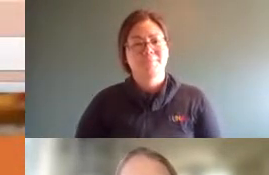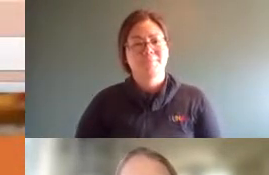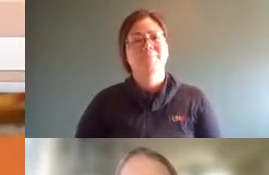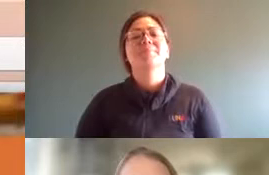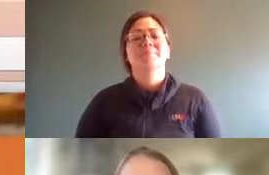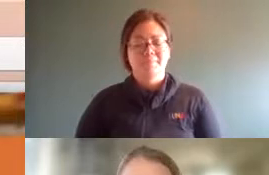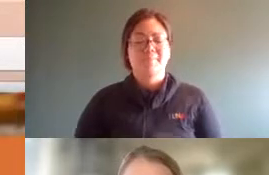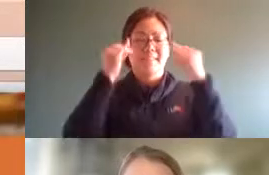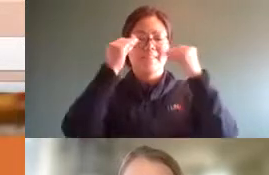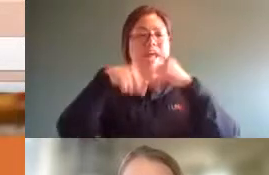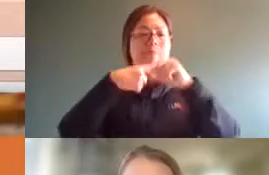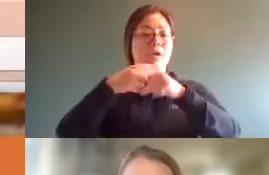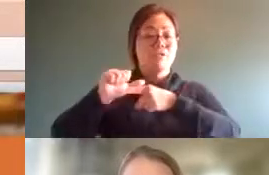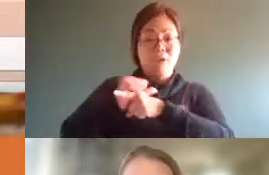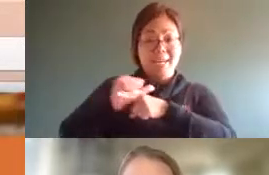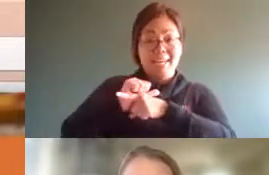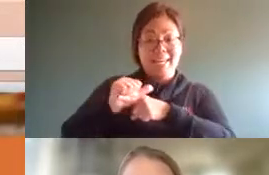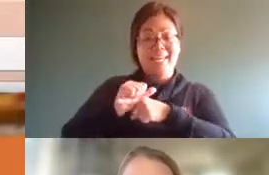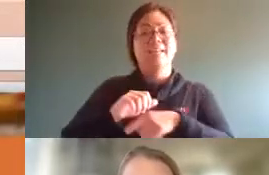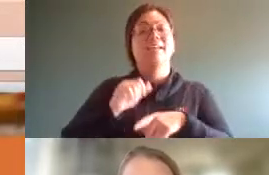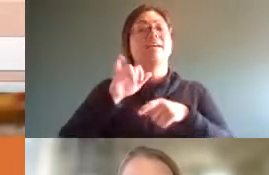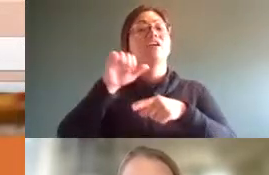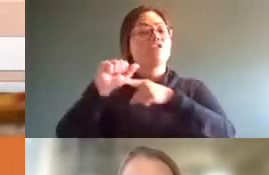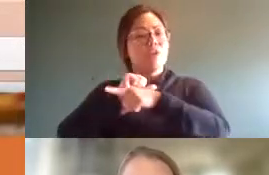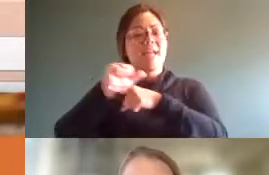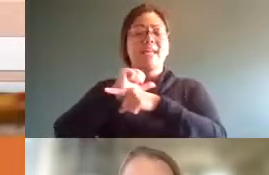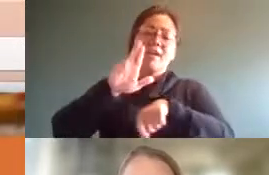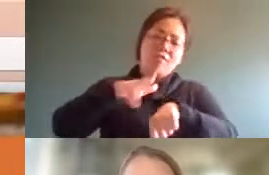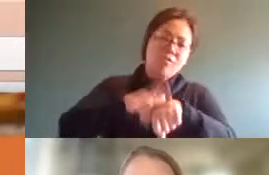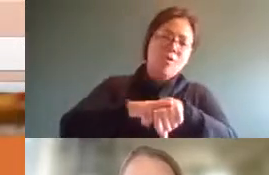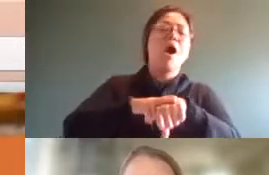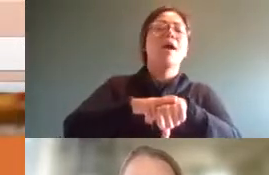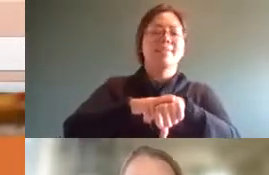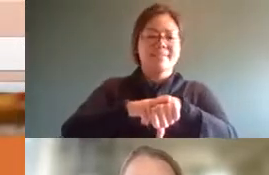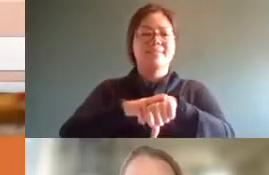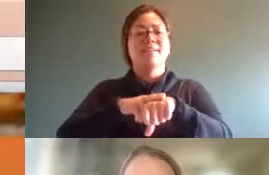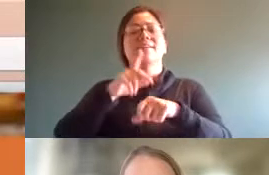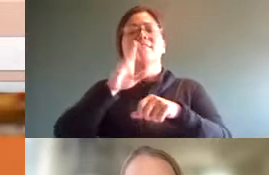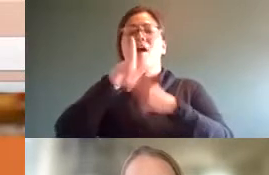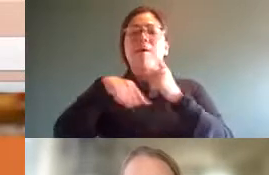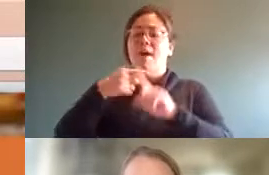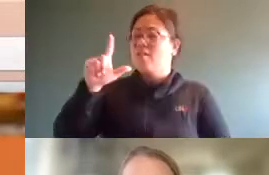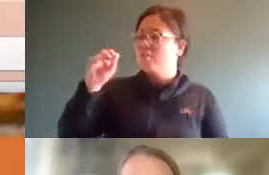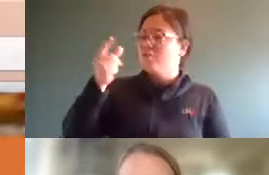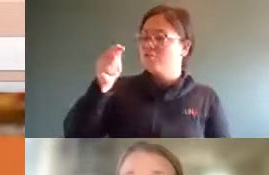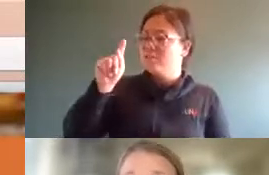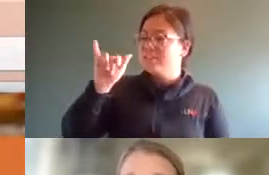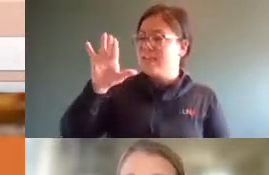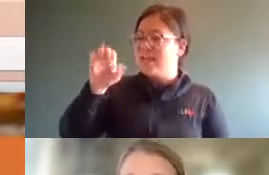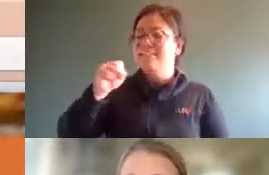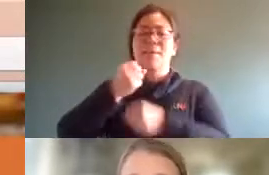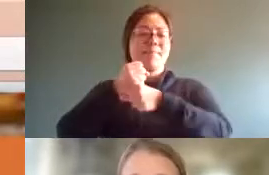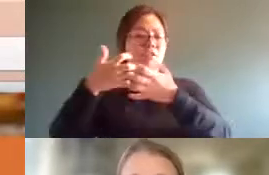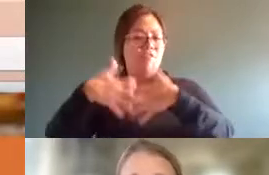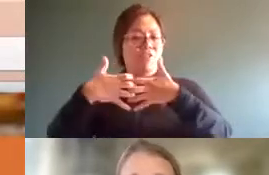So now thinking about training, and with training, of course, especially in logistics and manufacturing, alongside that comes